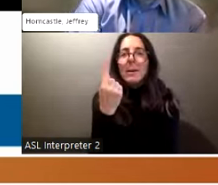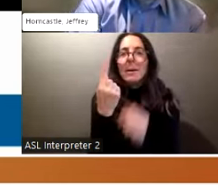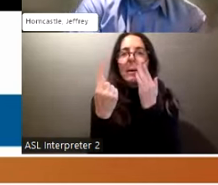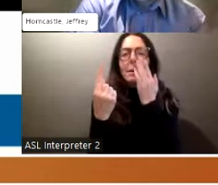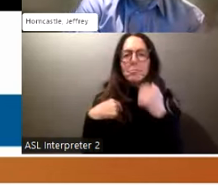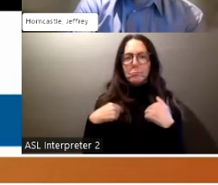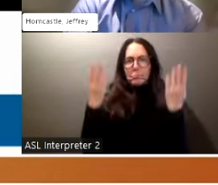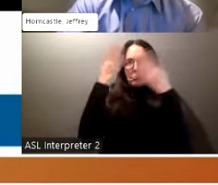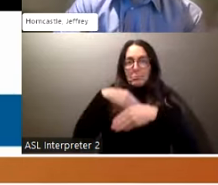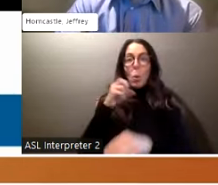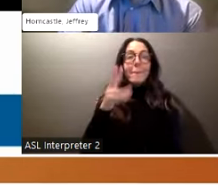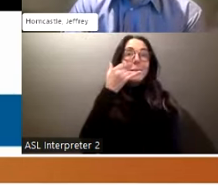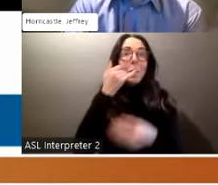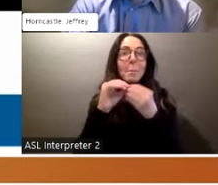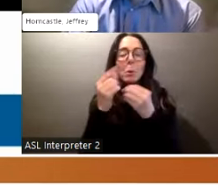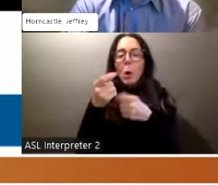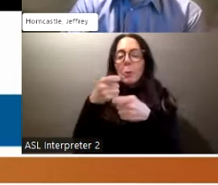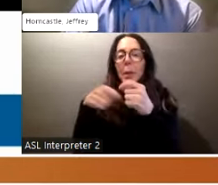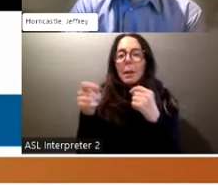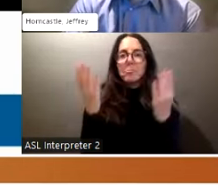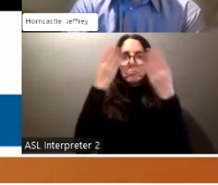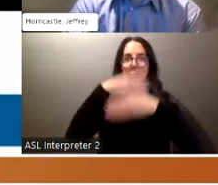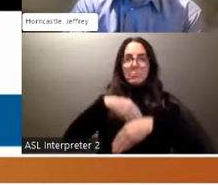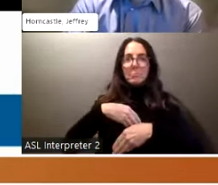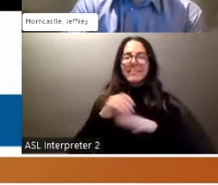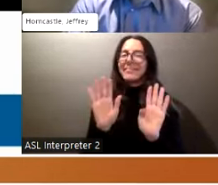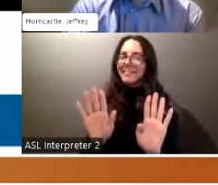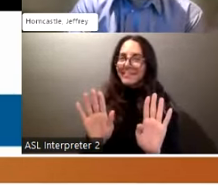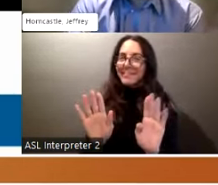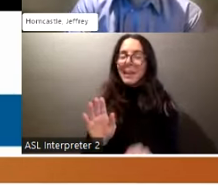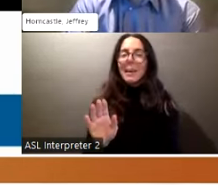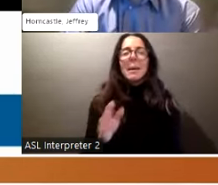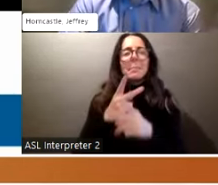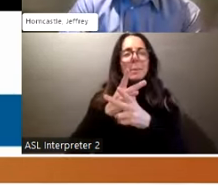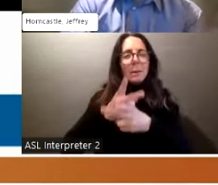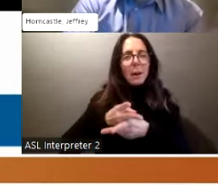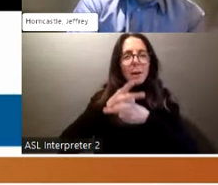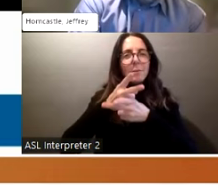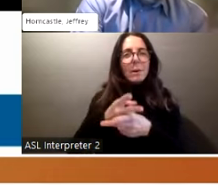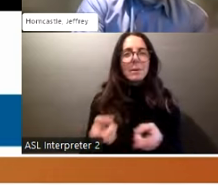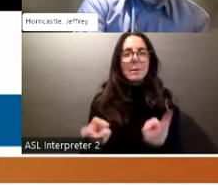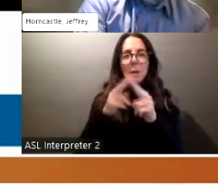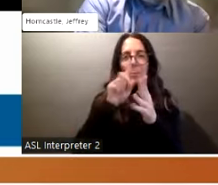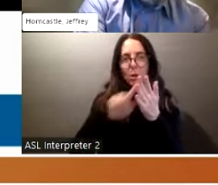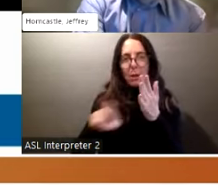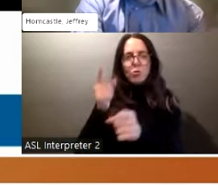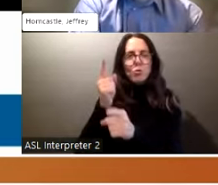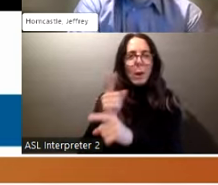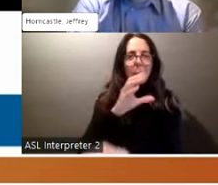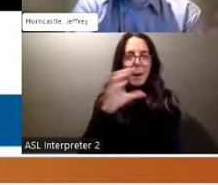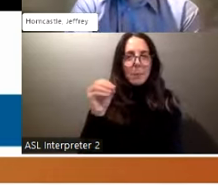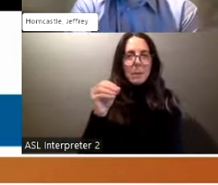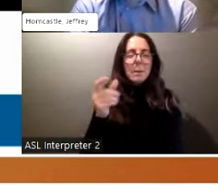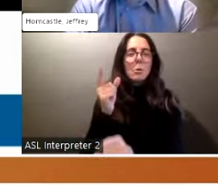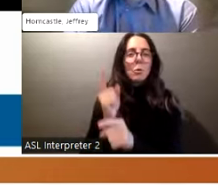one number in the phone number. Just always take the steps necessary to verify. If you verify that it's registered, go a